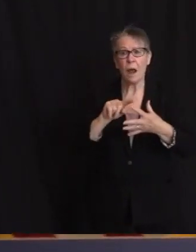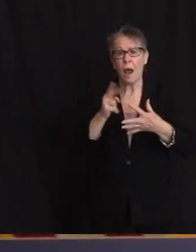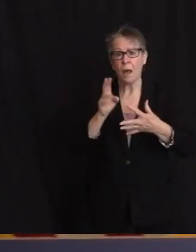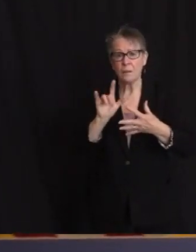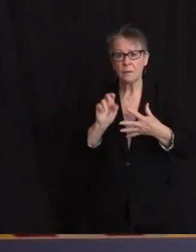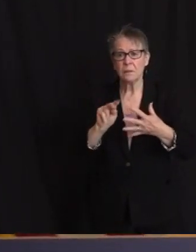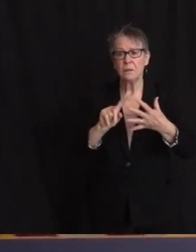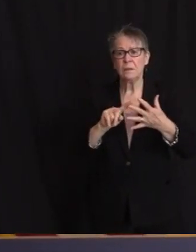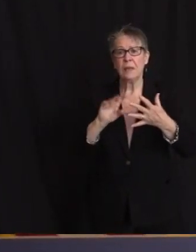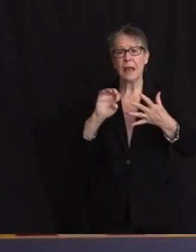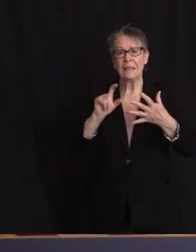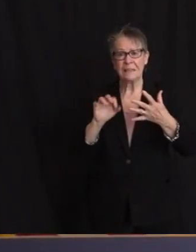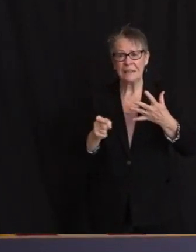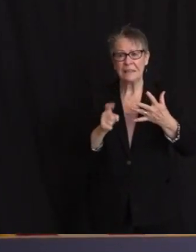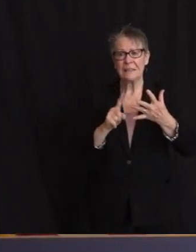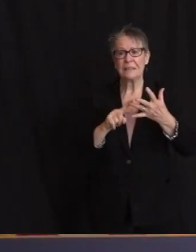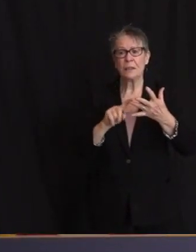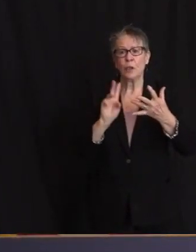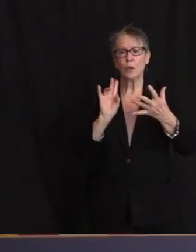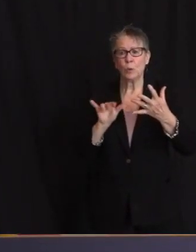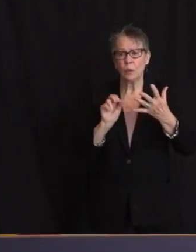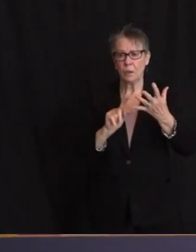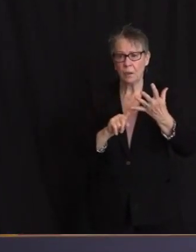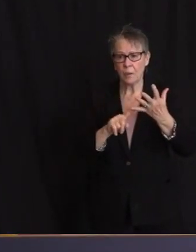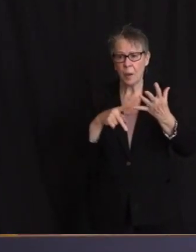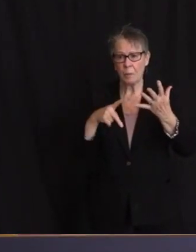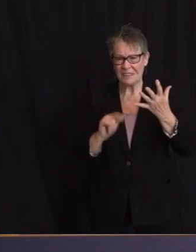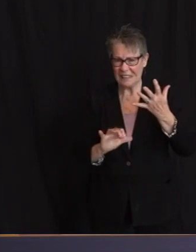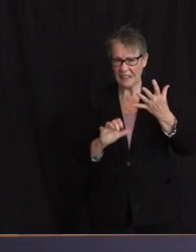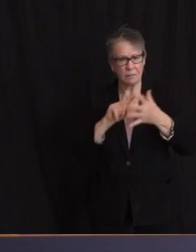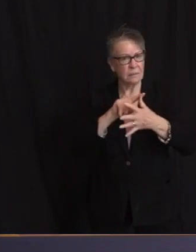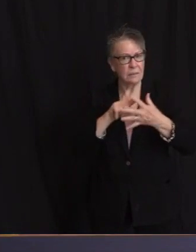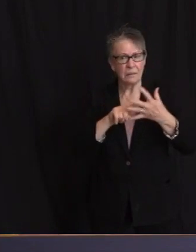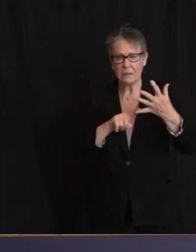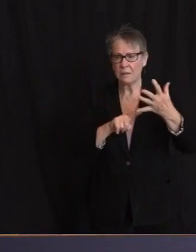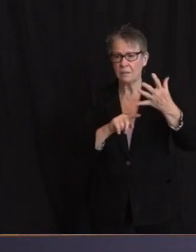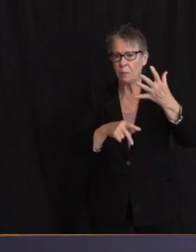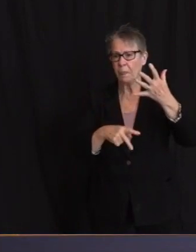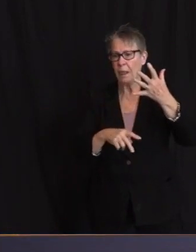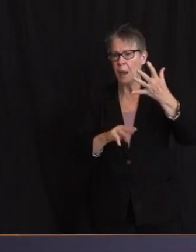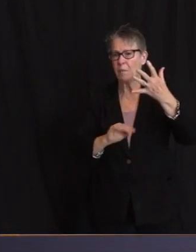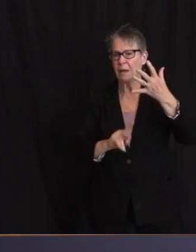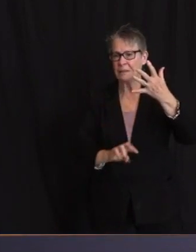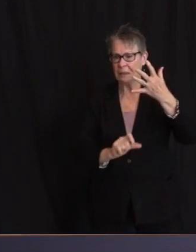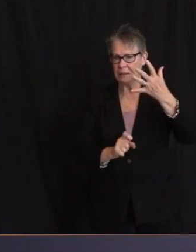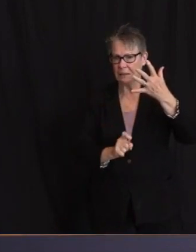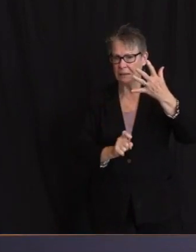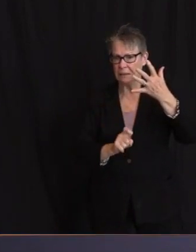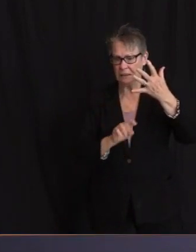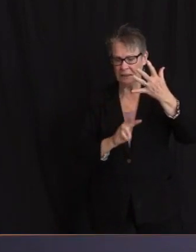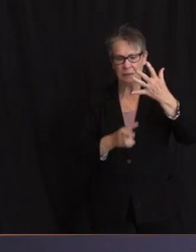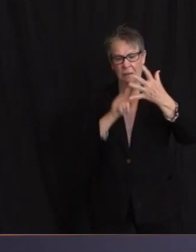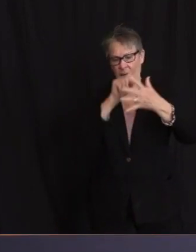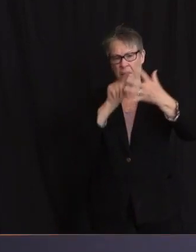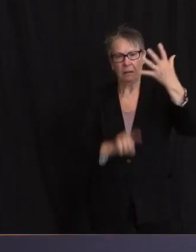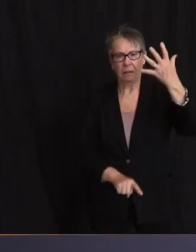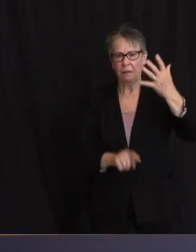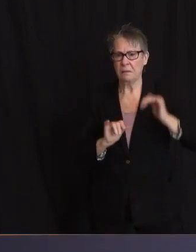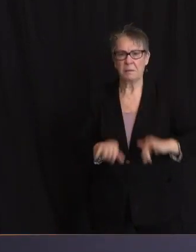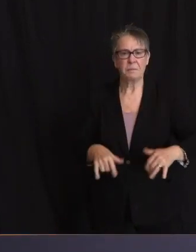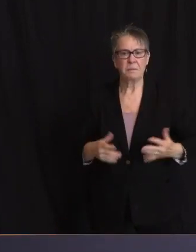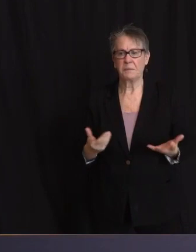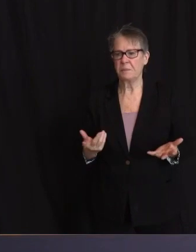Passaic, Middlesex. The race statistics are about where they've been. Again, concern